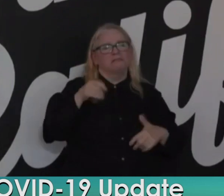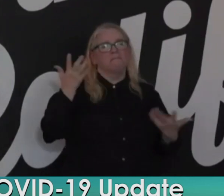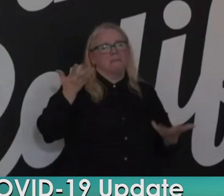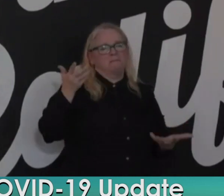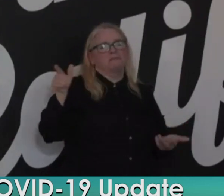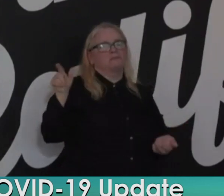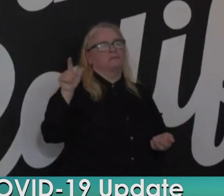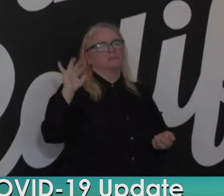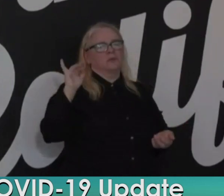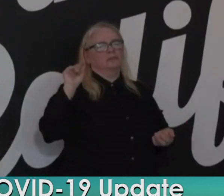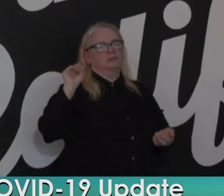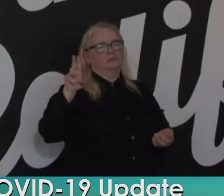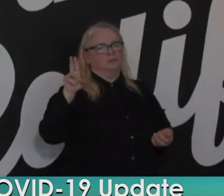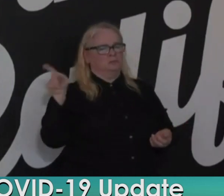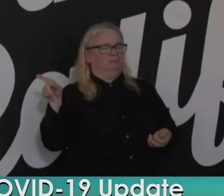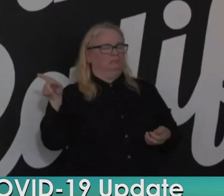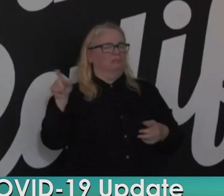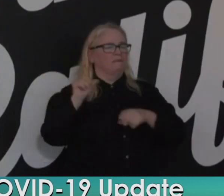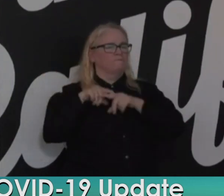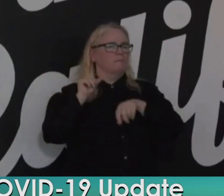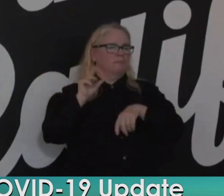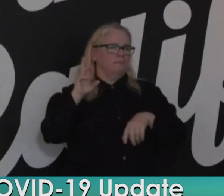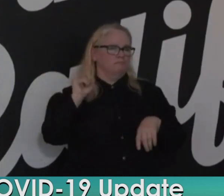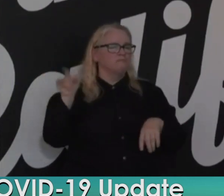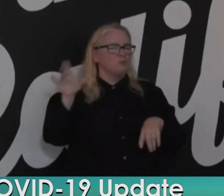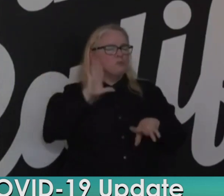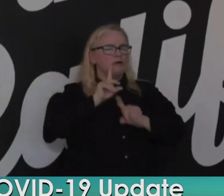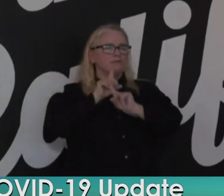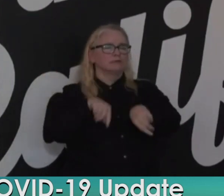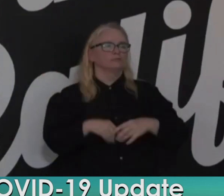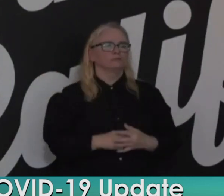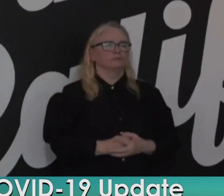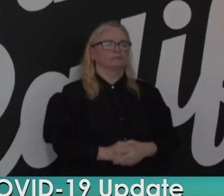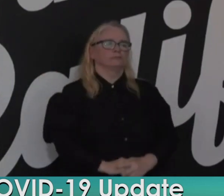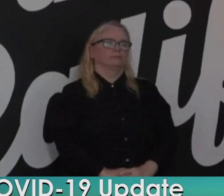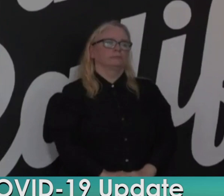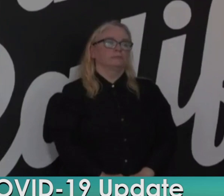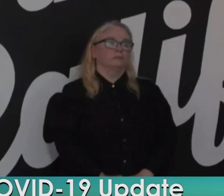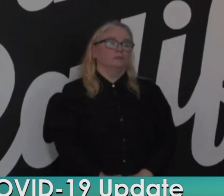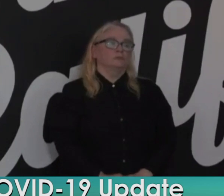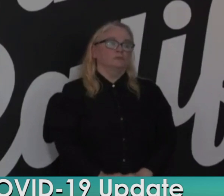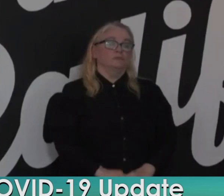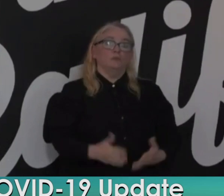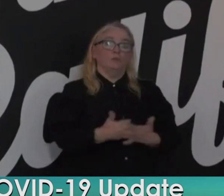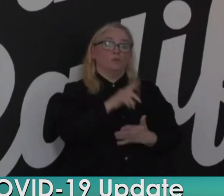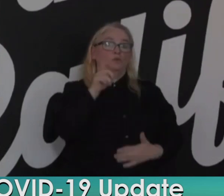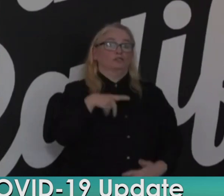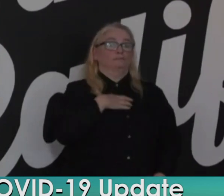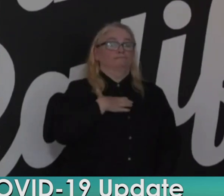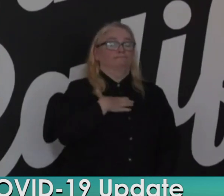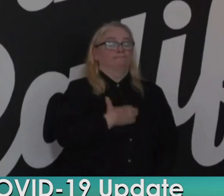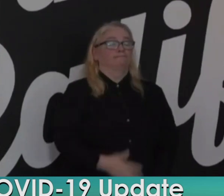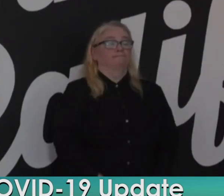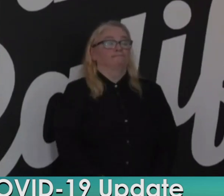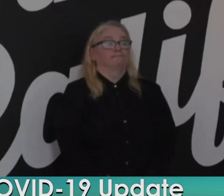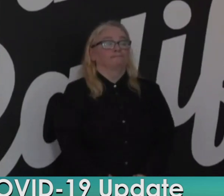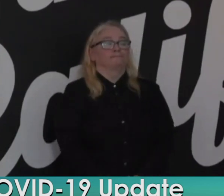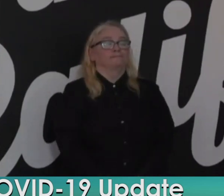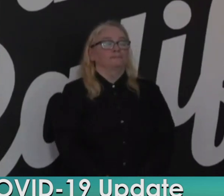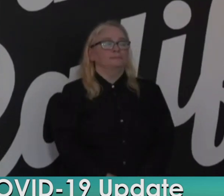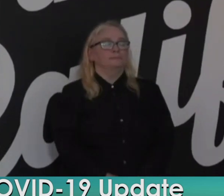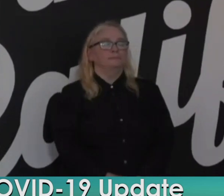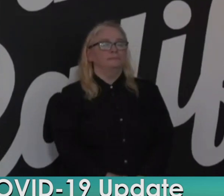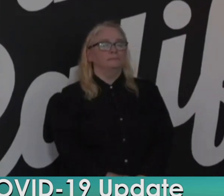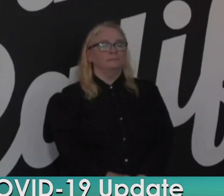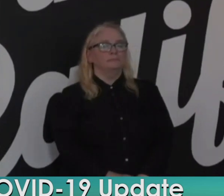to the questioner. Next question is from Doug Sovereign with KCBS. He's wondering, I'm sure you've seen the new IHME and CDC models